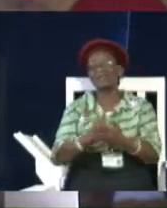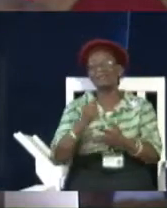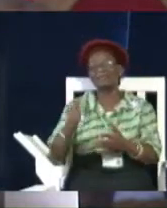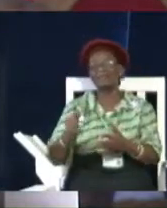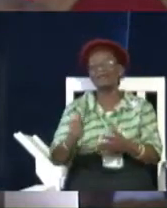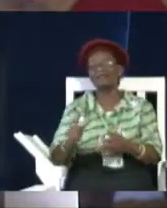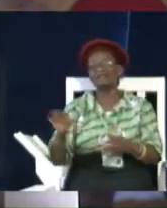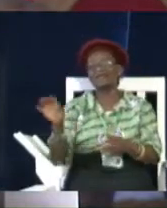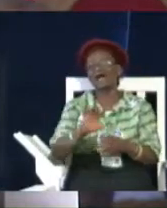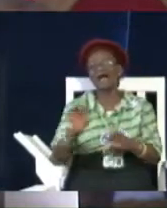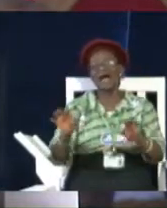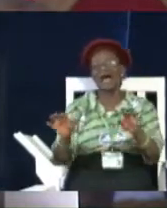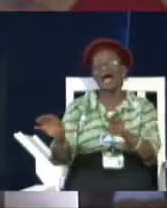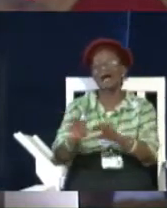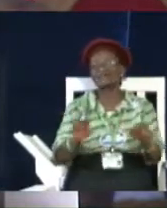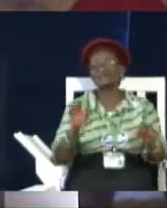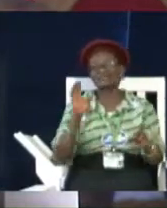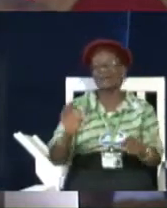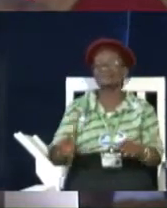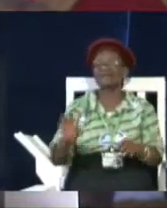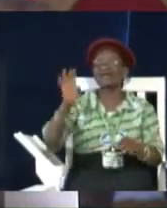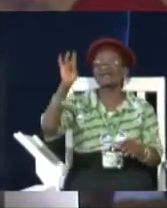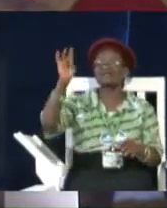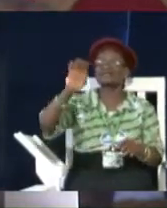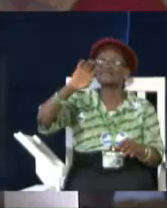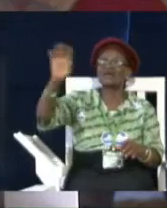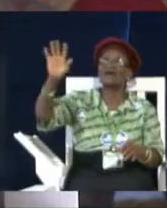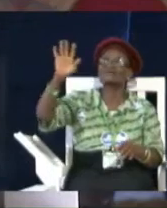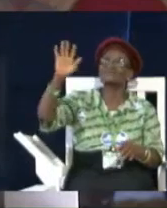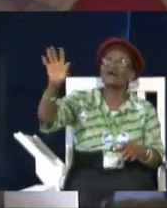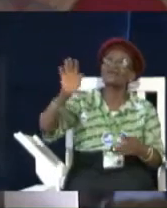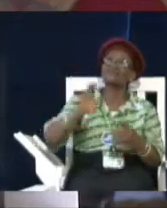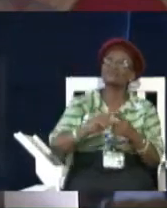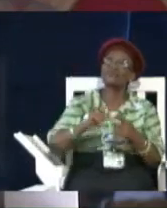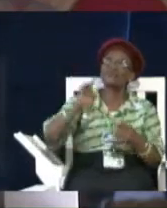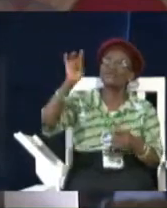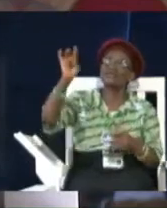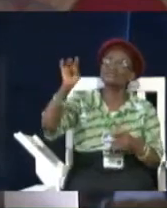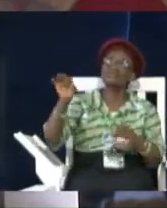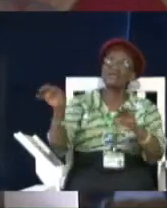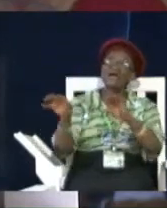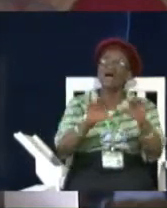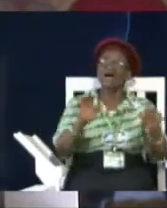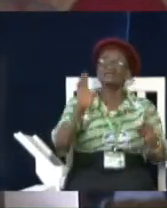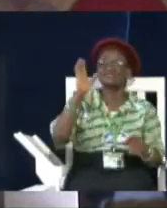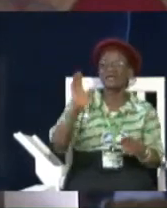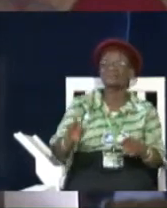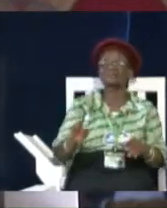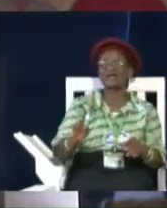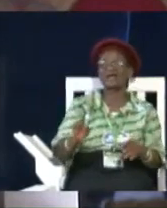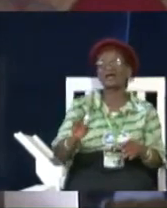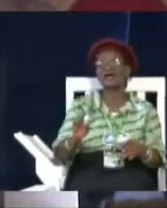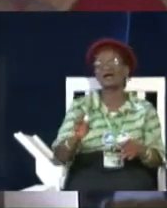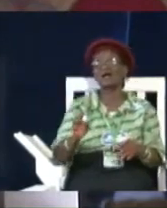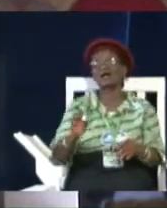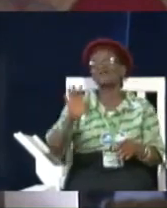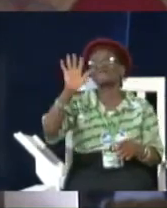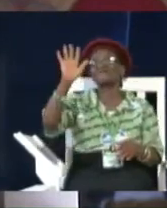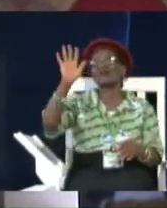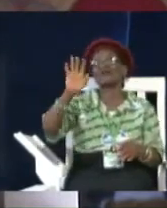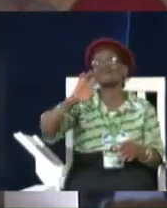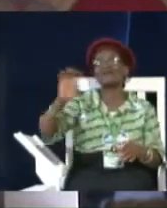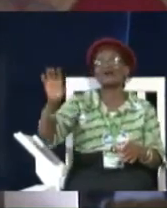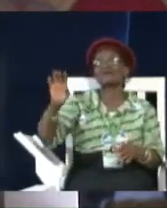Acts chapter 8, verse 5 to 8. Acts of the Apostles, chapter 8, from verse 5 to 8. The Bible